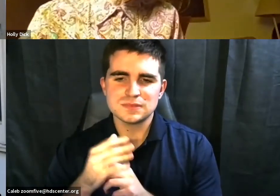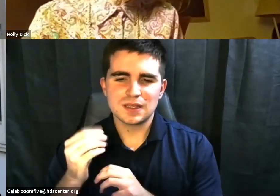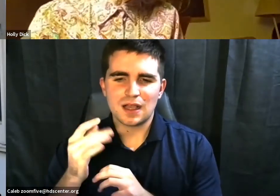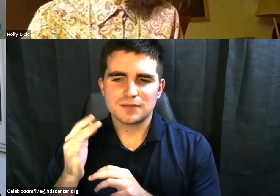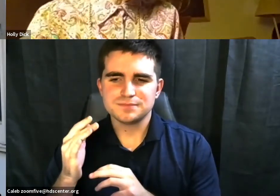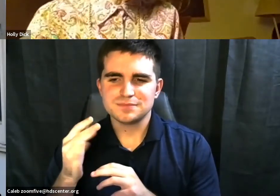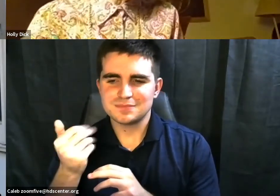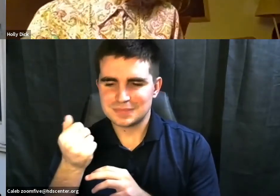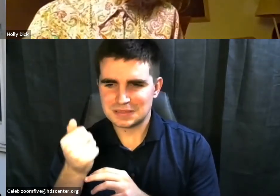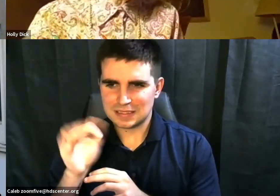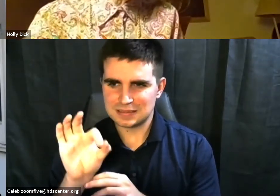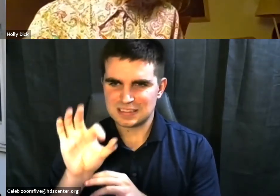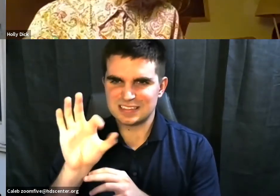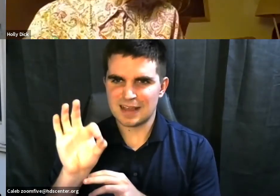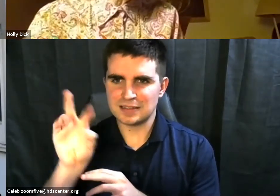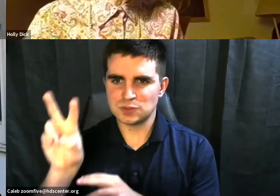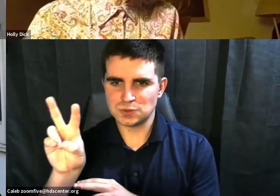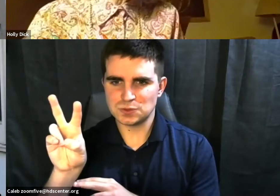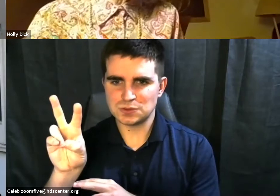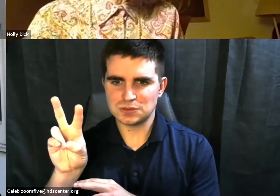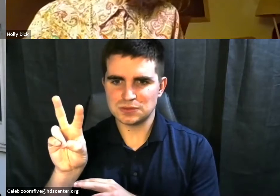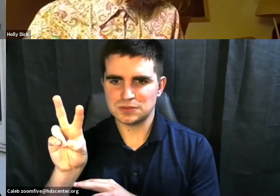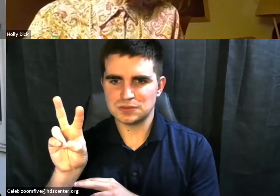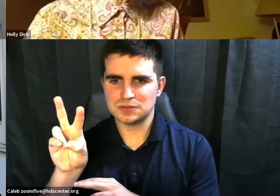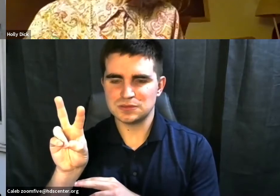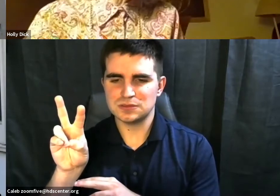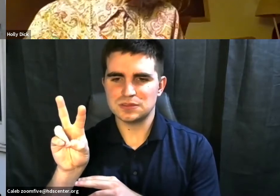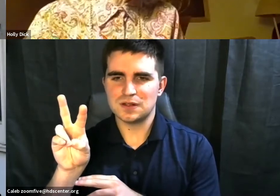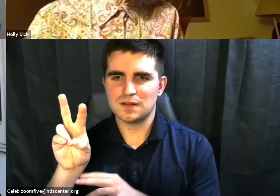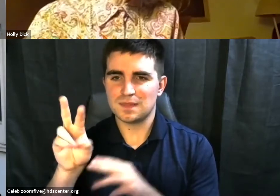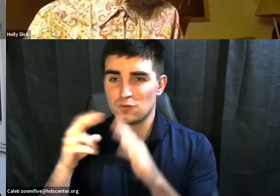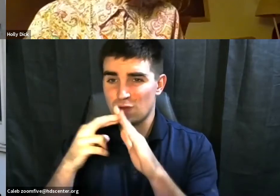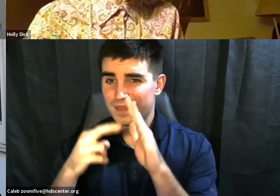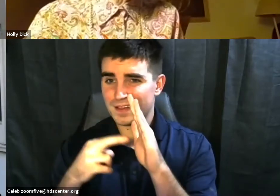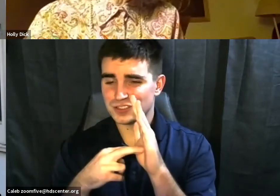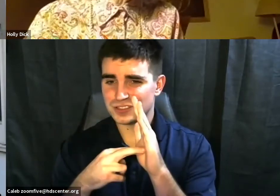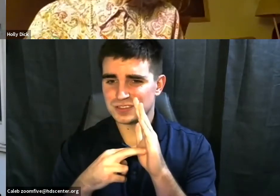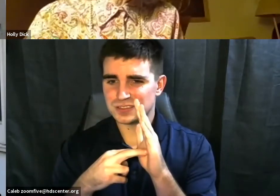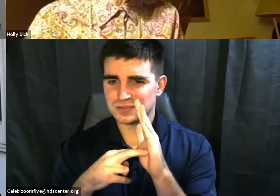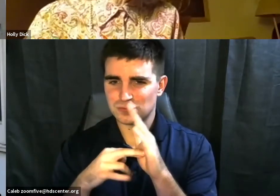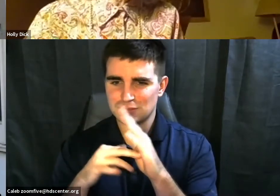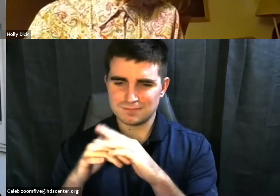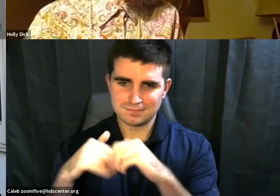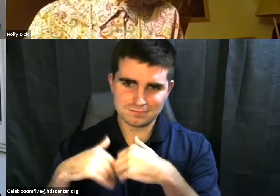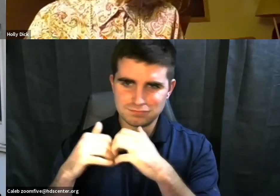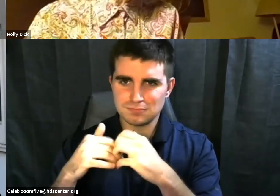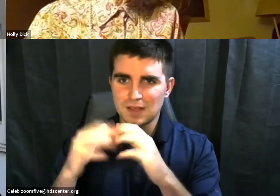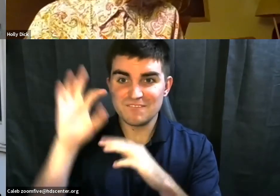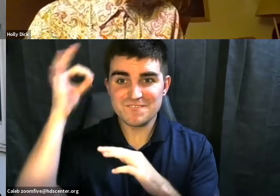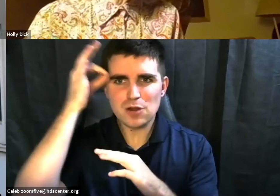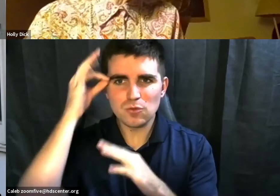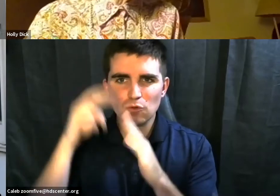in 1992, the regulations were promulgated, the federal regulations